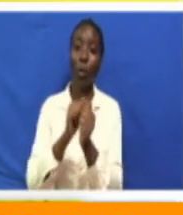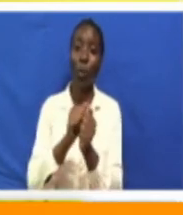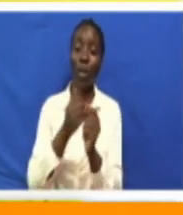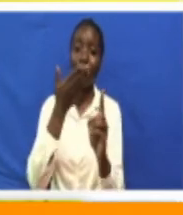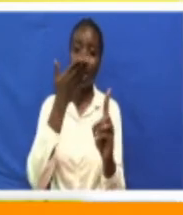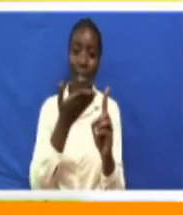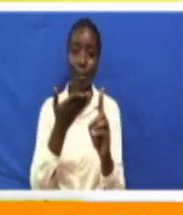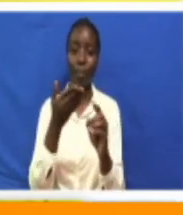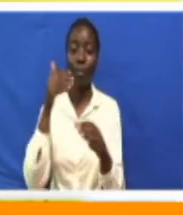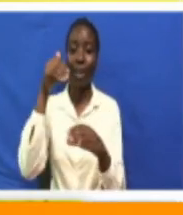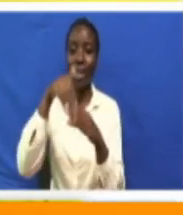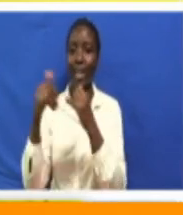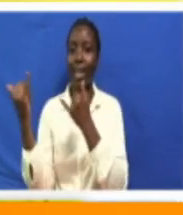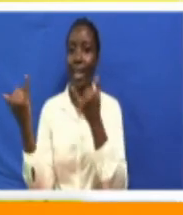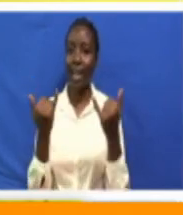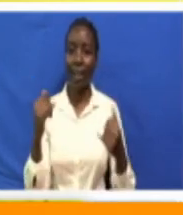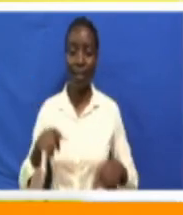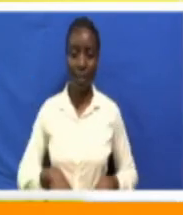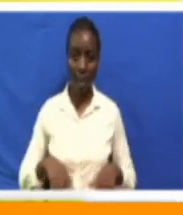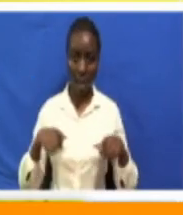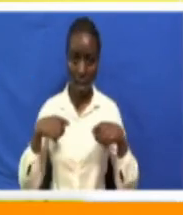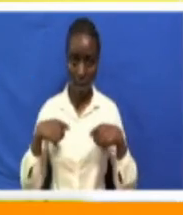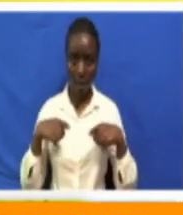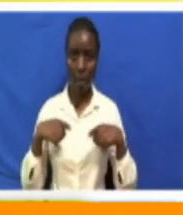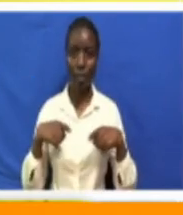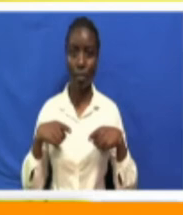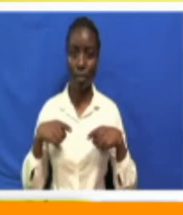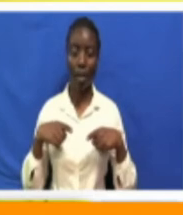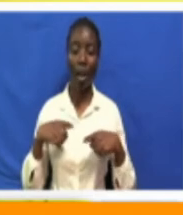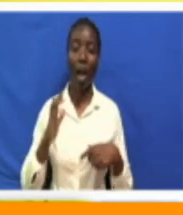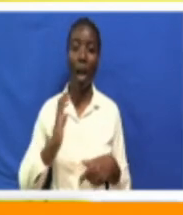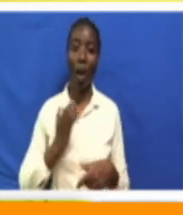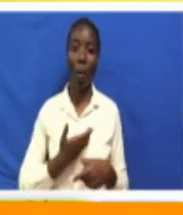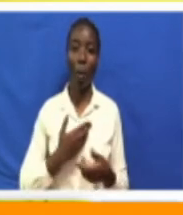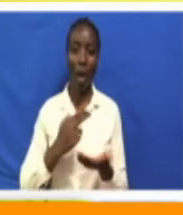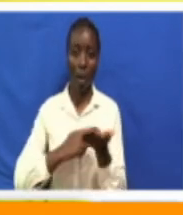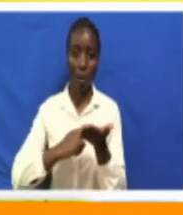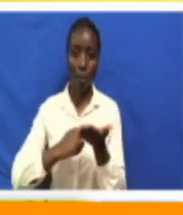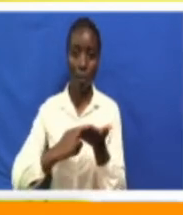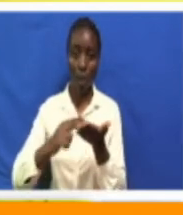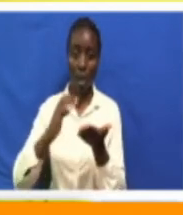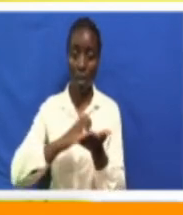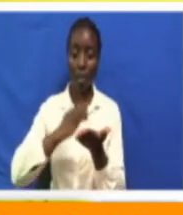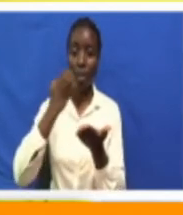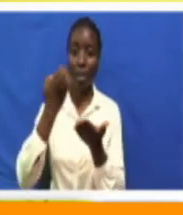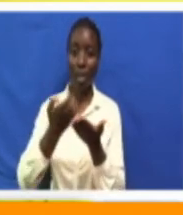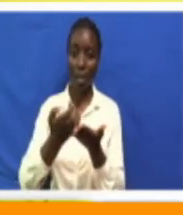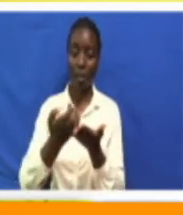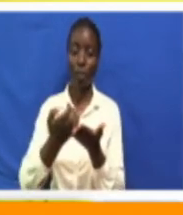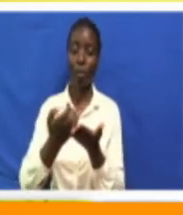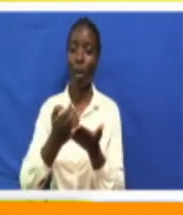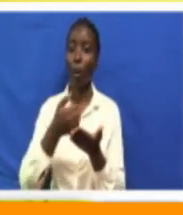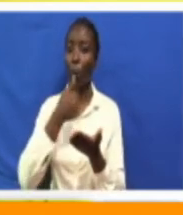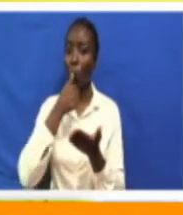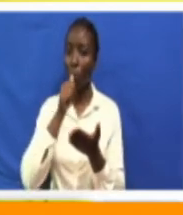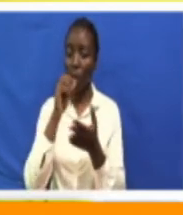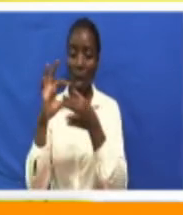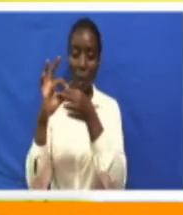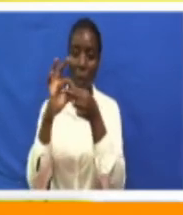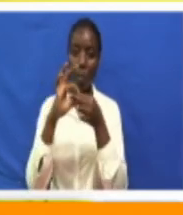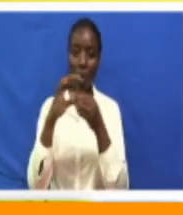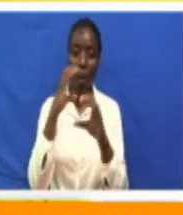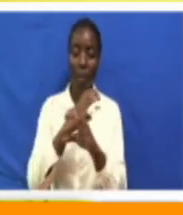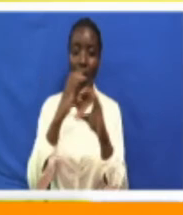New Life and our Eucharistic communion as communion with Christ and with one